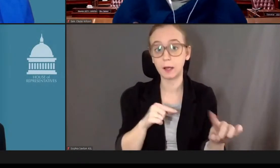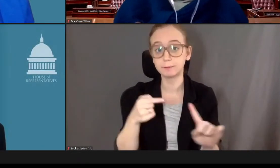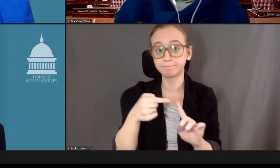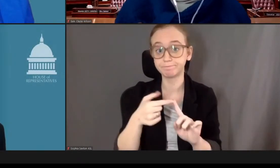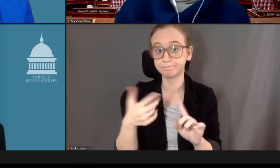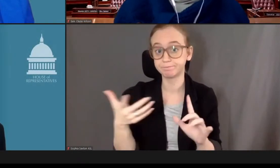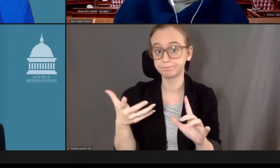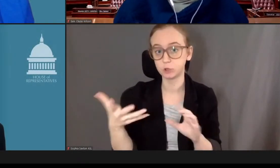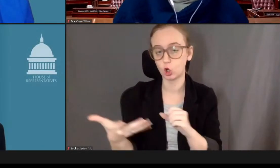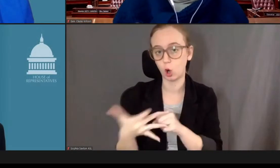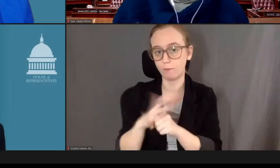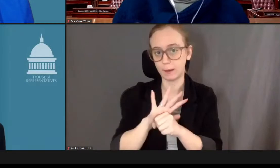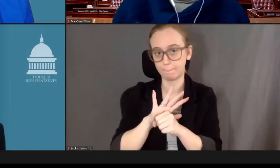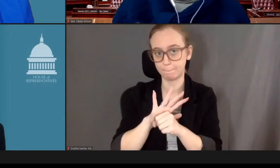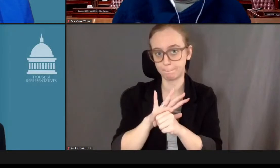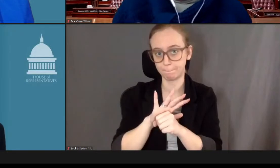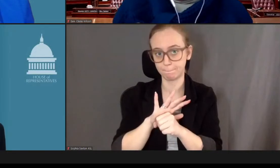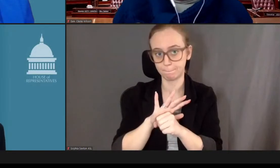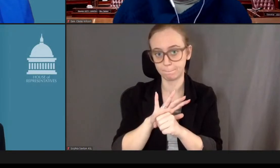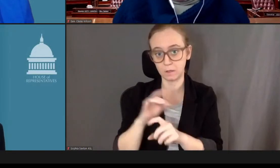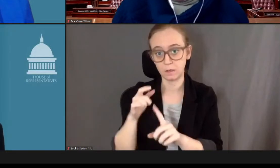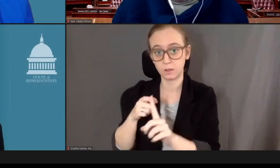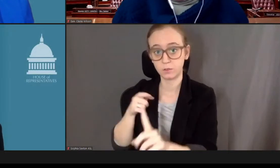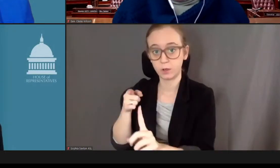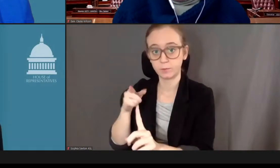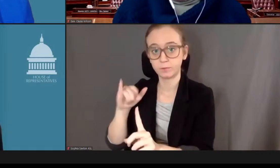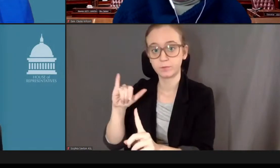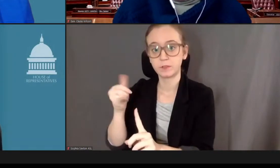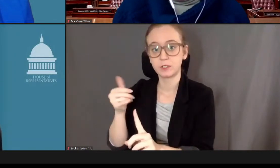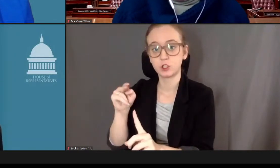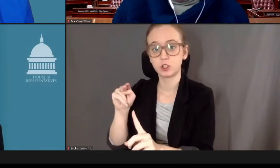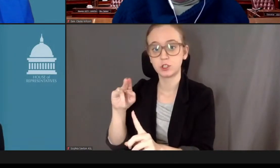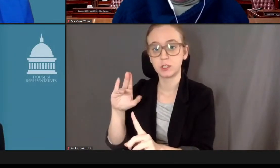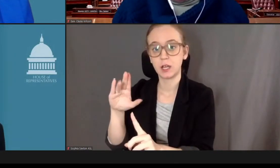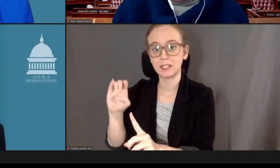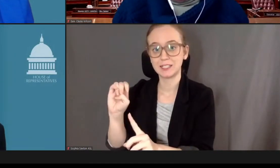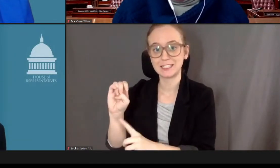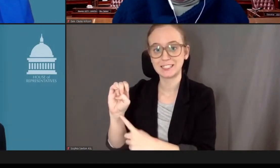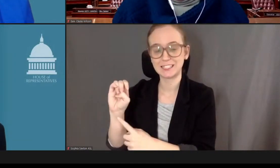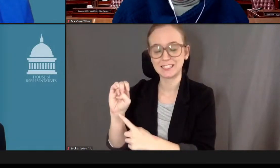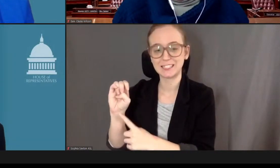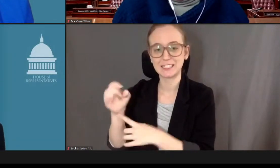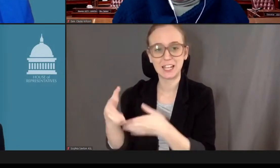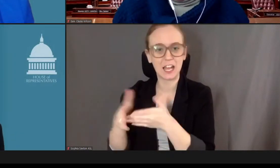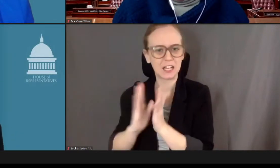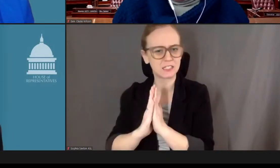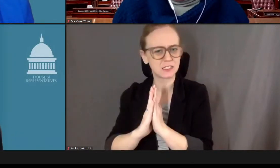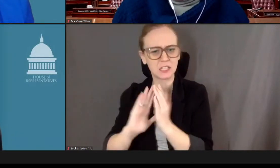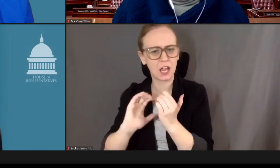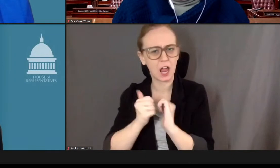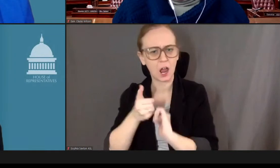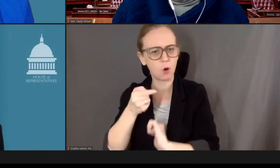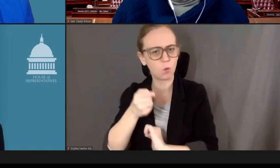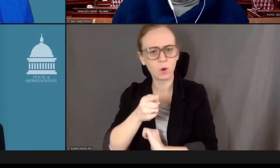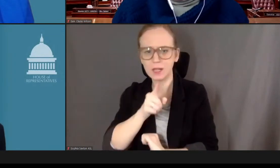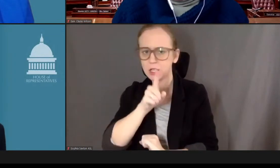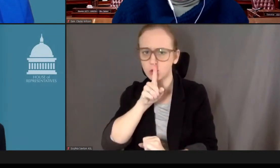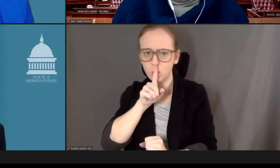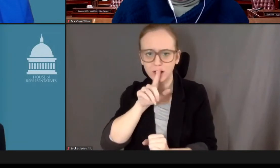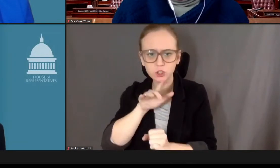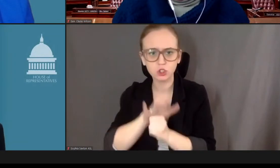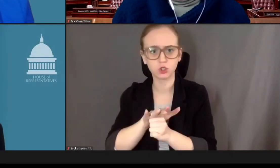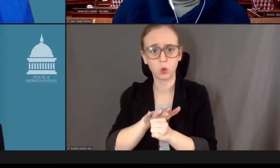This question is from Janice, and Janice asks, how will you ensure the next round of funding for